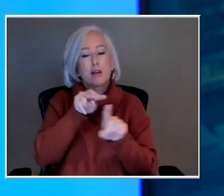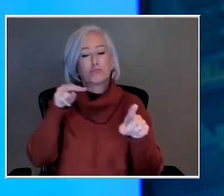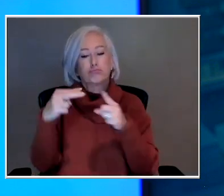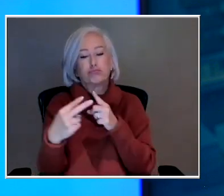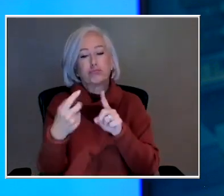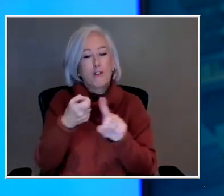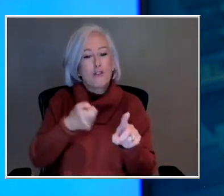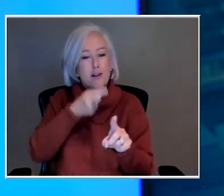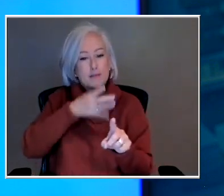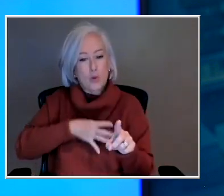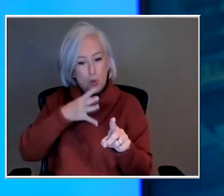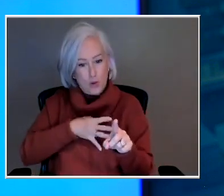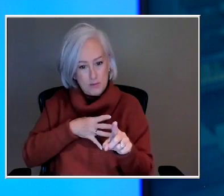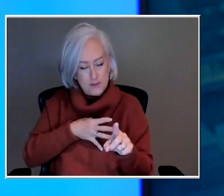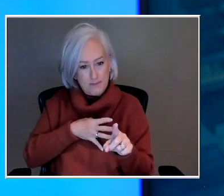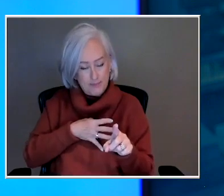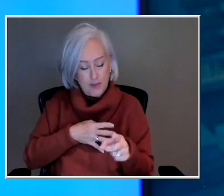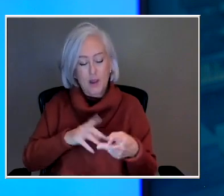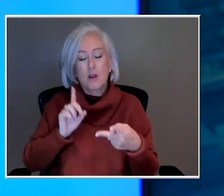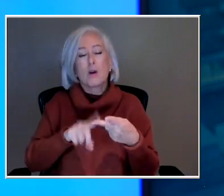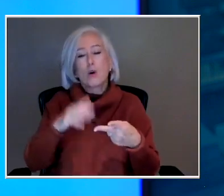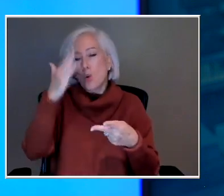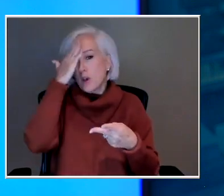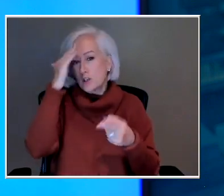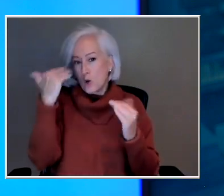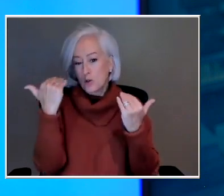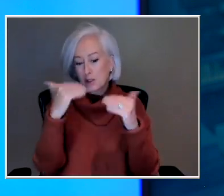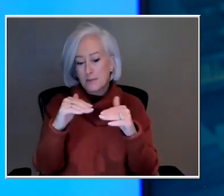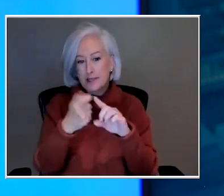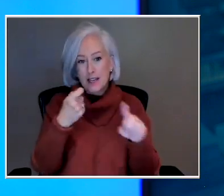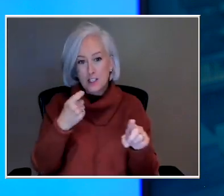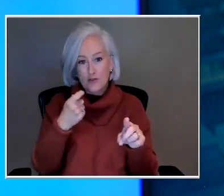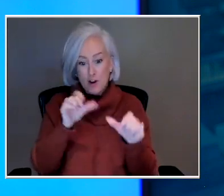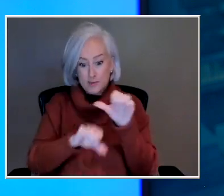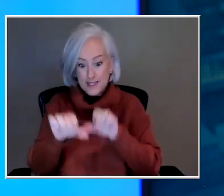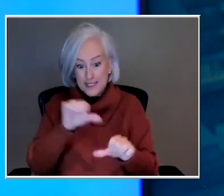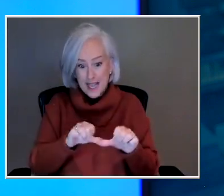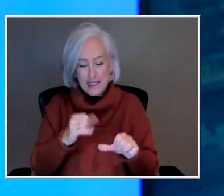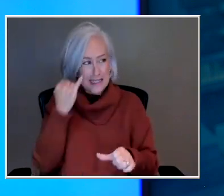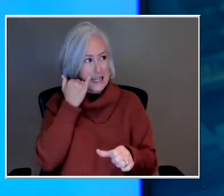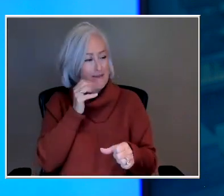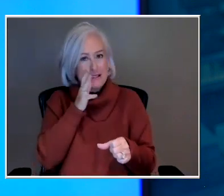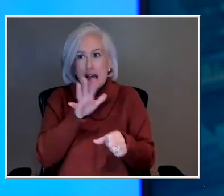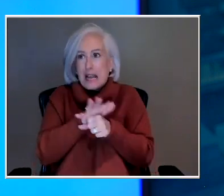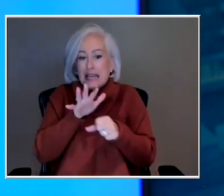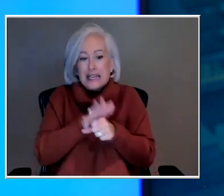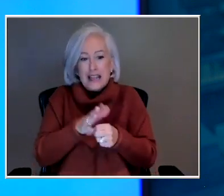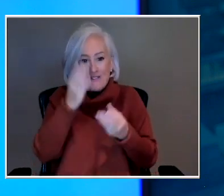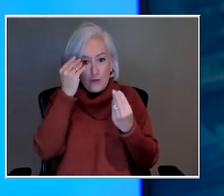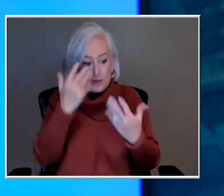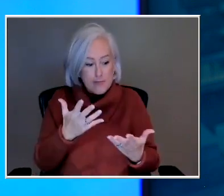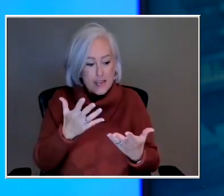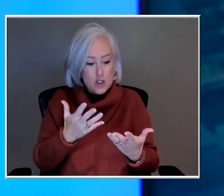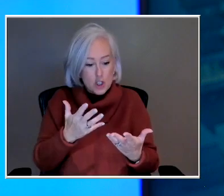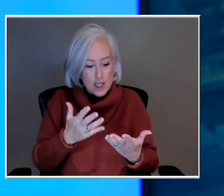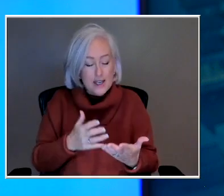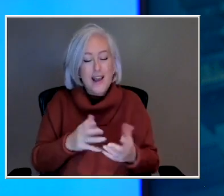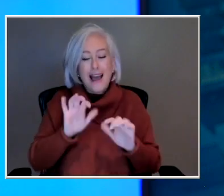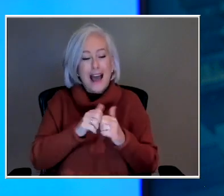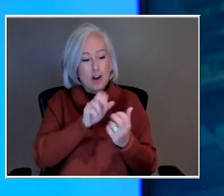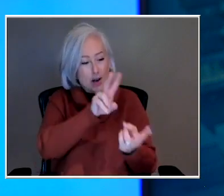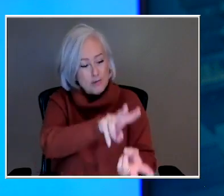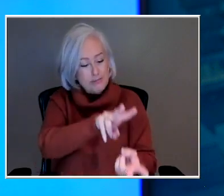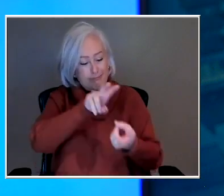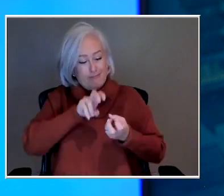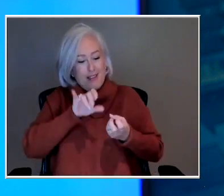of the science, and if there is not a lot of data or we're trying to extrapolate too much male data to applying it to the female, we go back to the